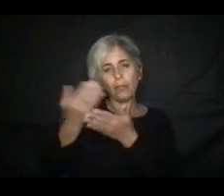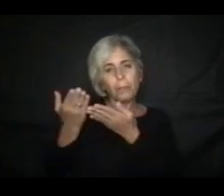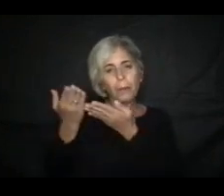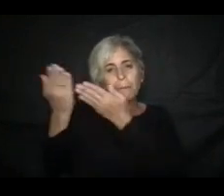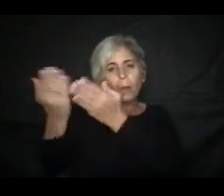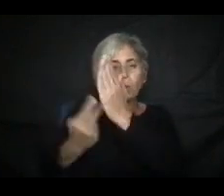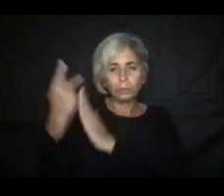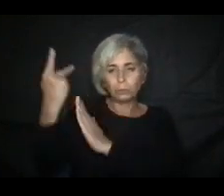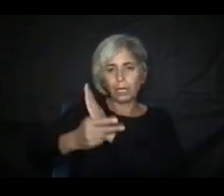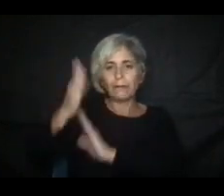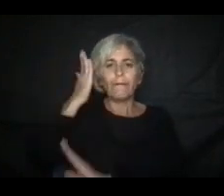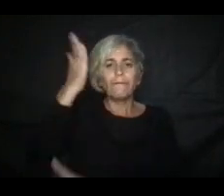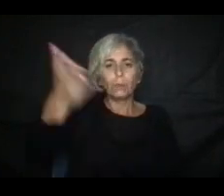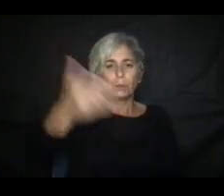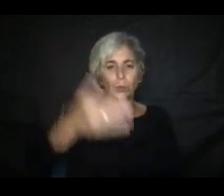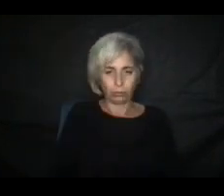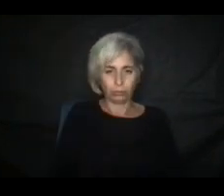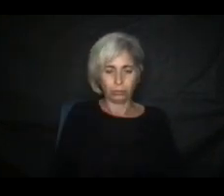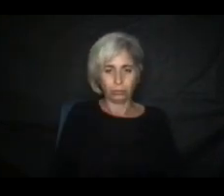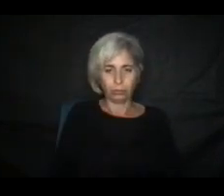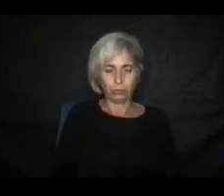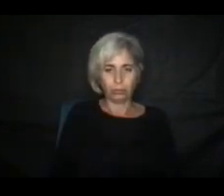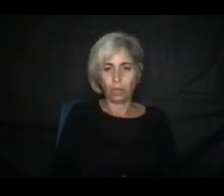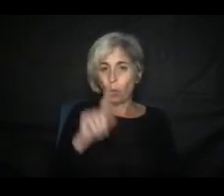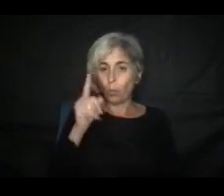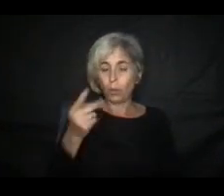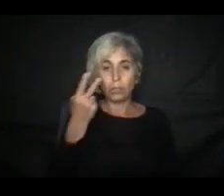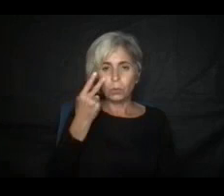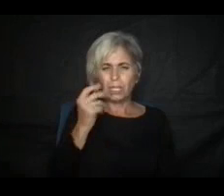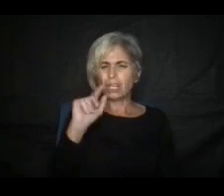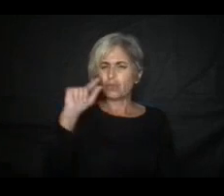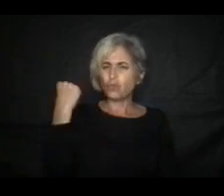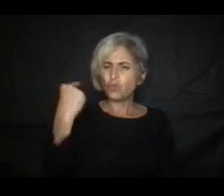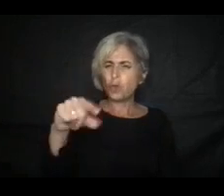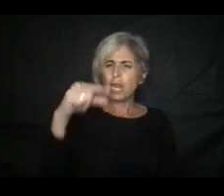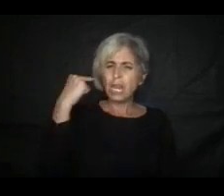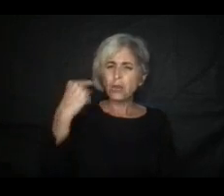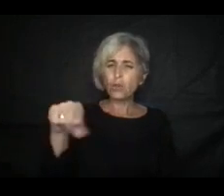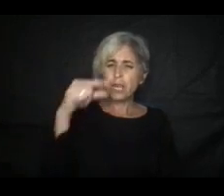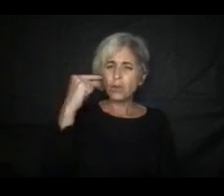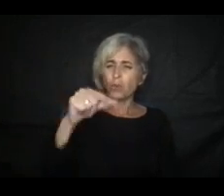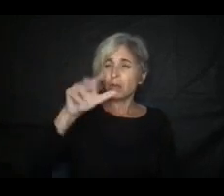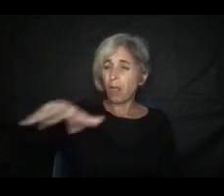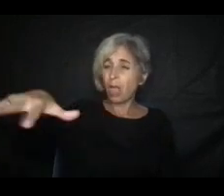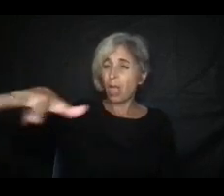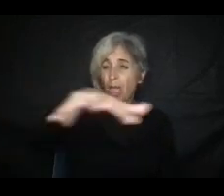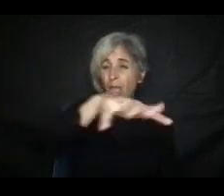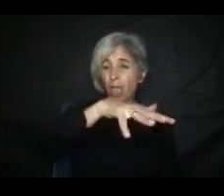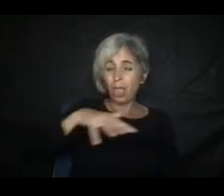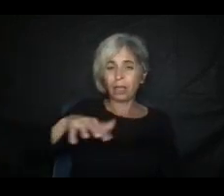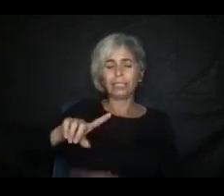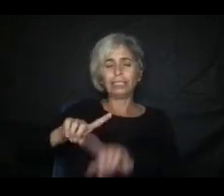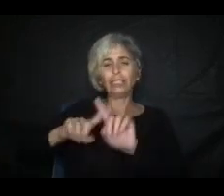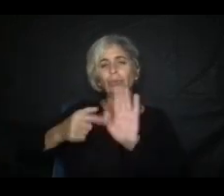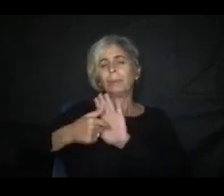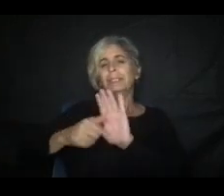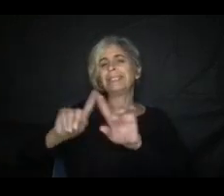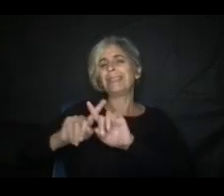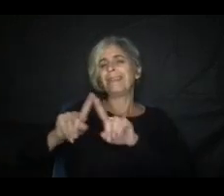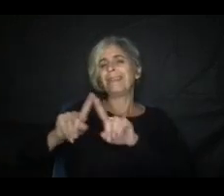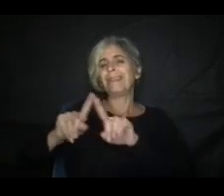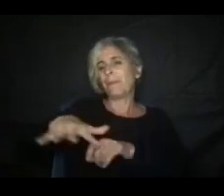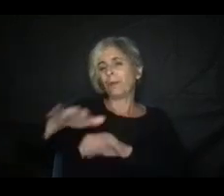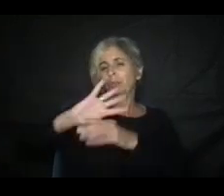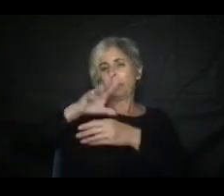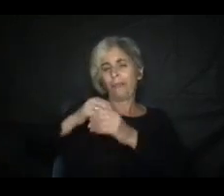projects. One of note would be you'd see all these green shaded areas. They represent different neighborhoods in the city. And